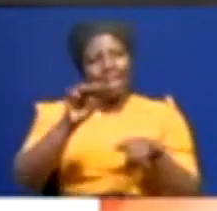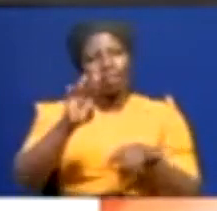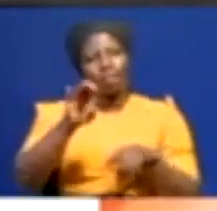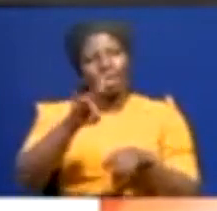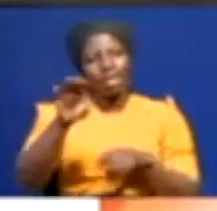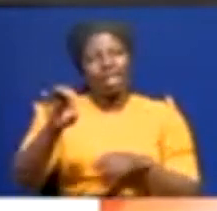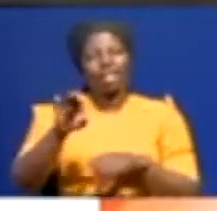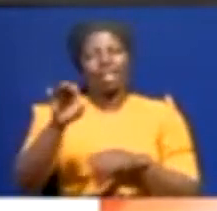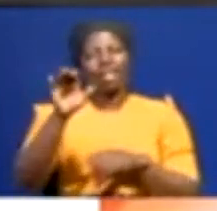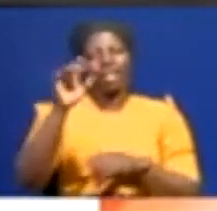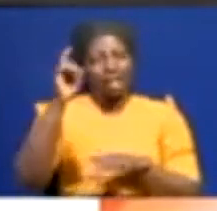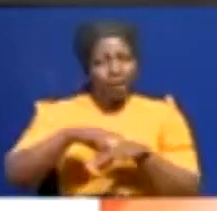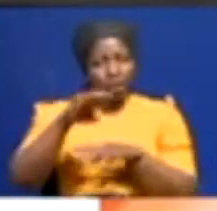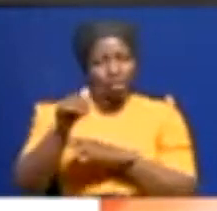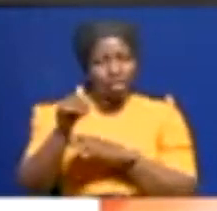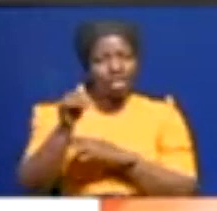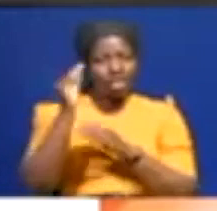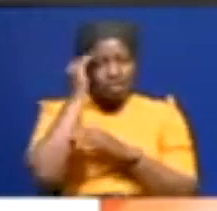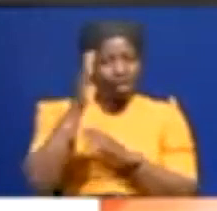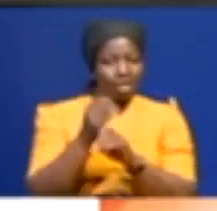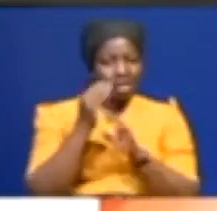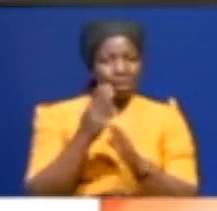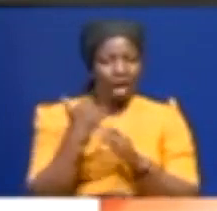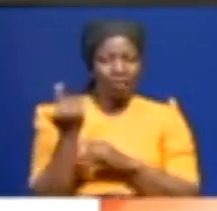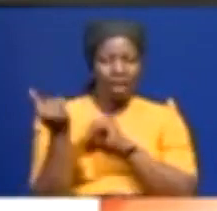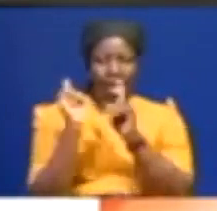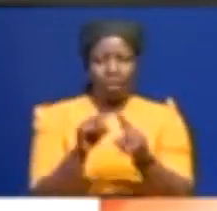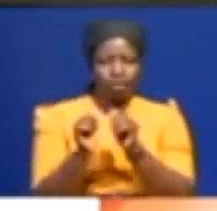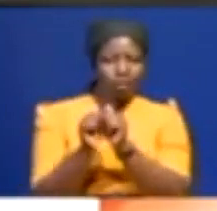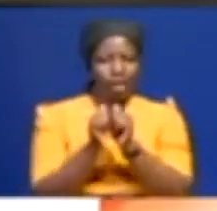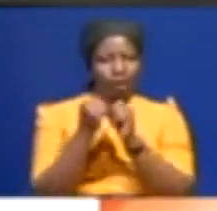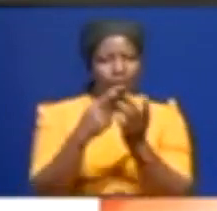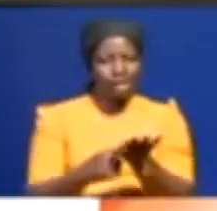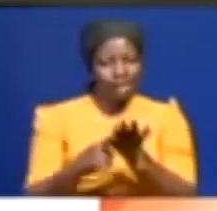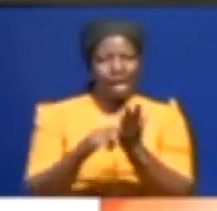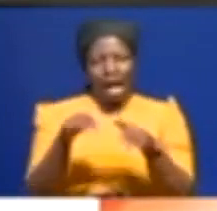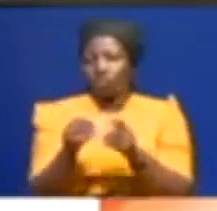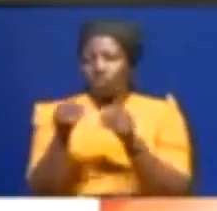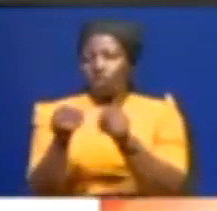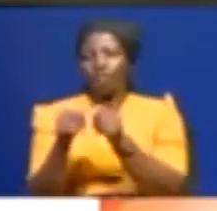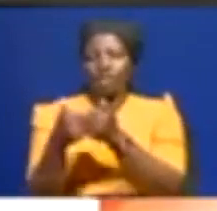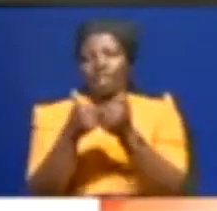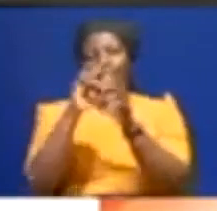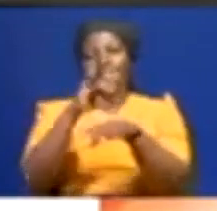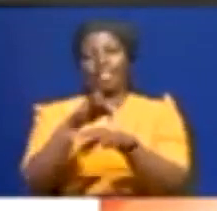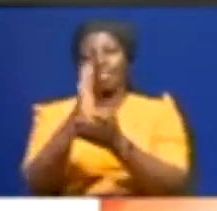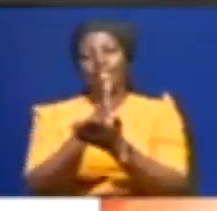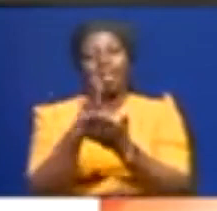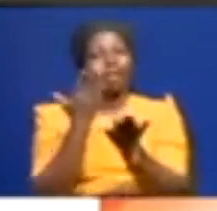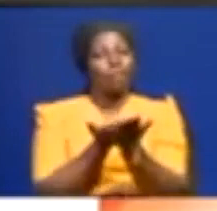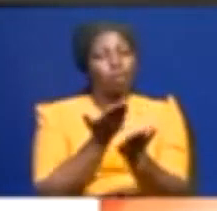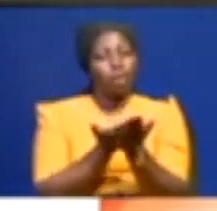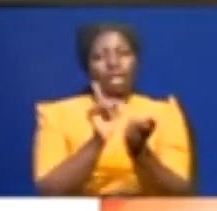education stakeholders have come together to strategize on how to address challenges facing the sector. They are proposing changes, among them